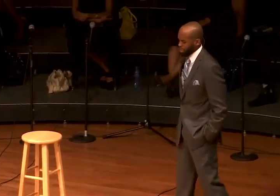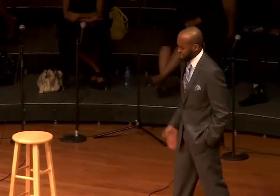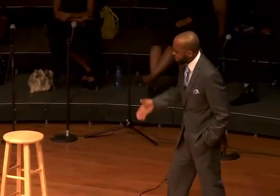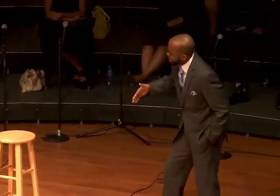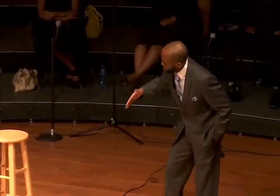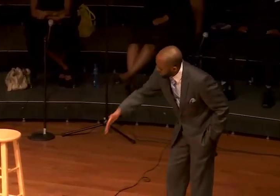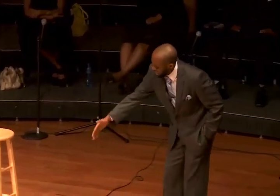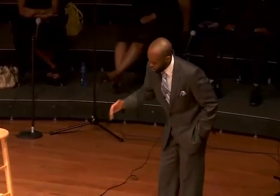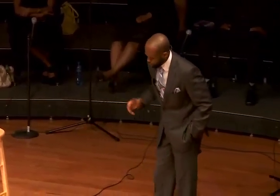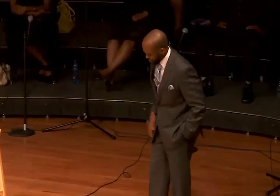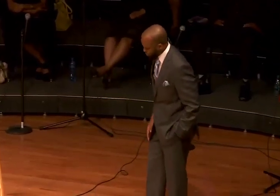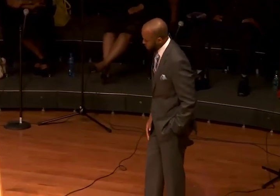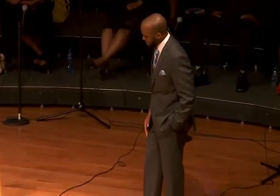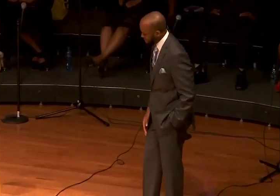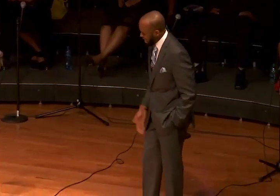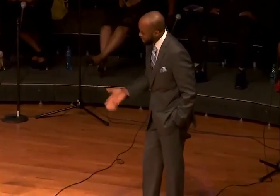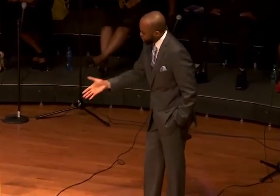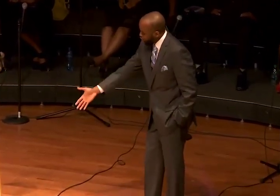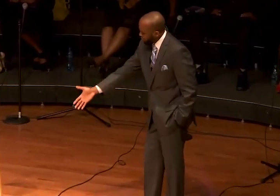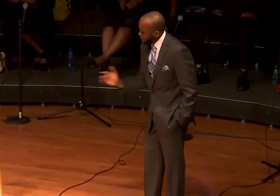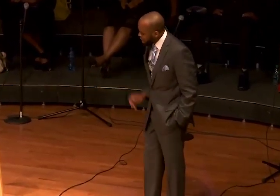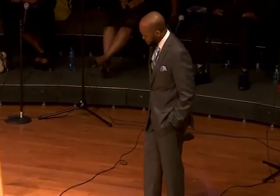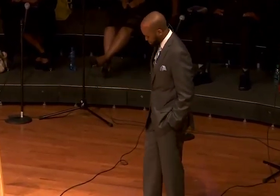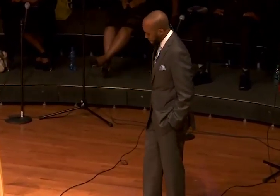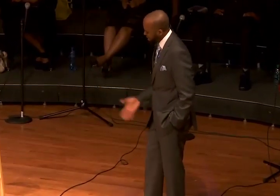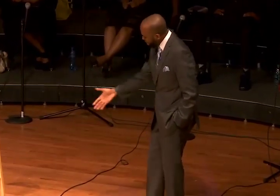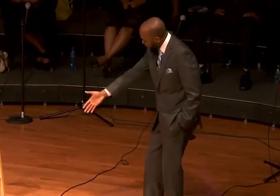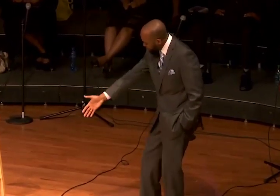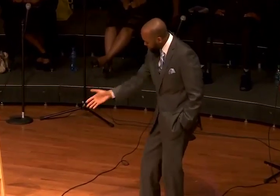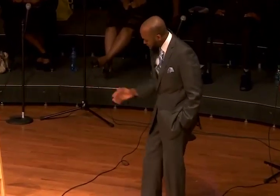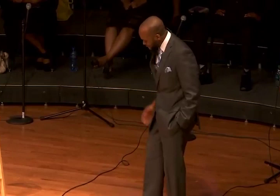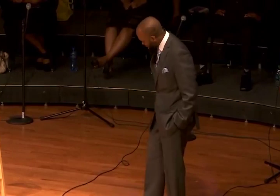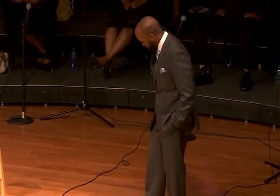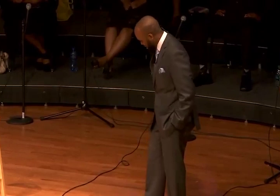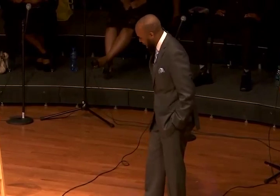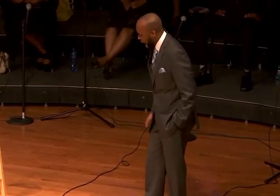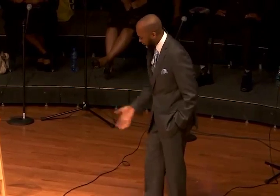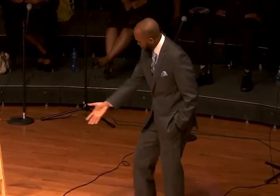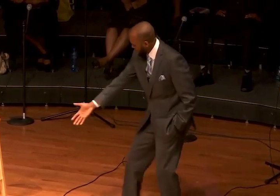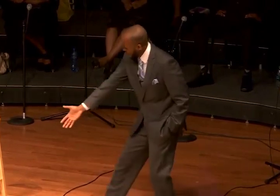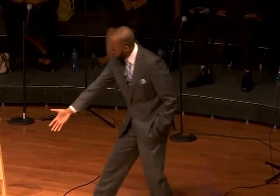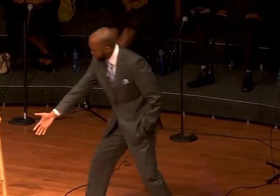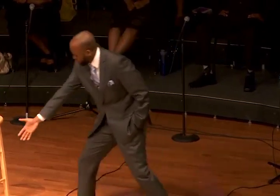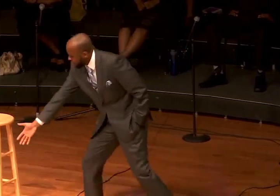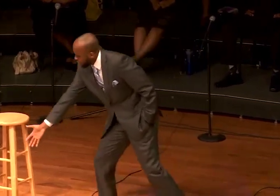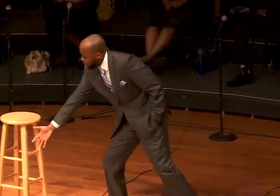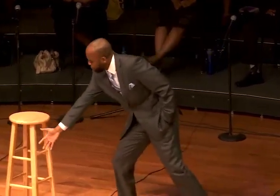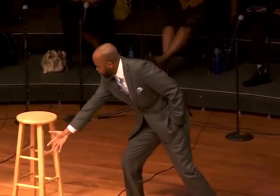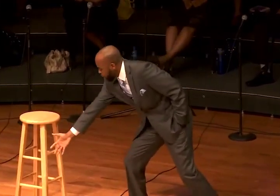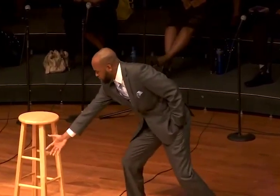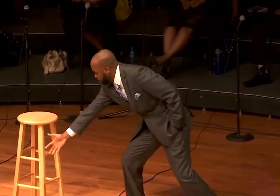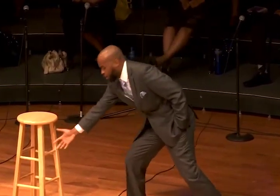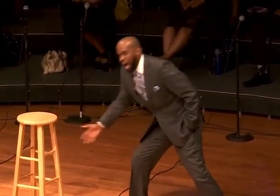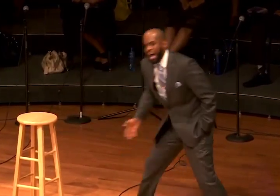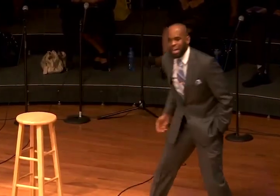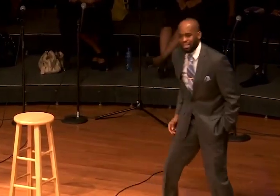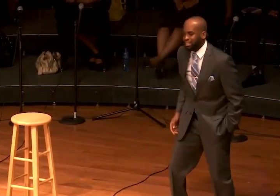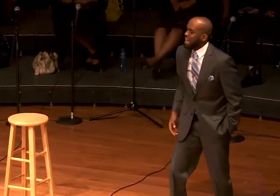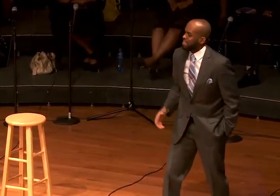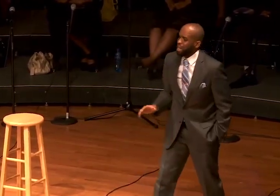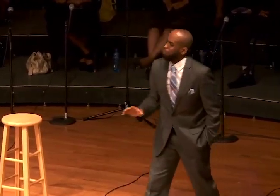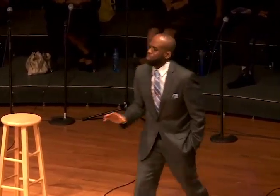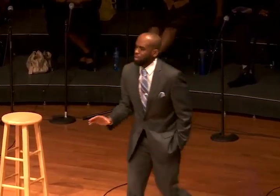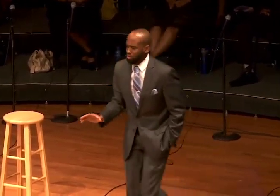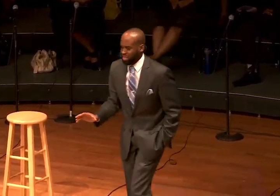and authority to stand over someone and say, yo, get up. In the name of Jesus, I command you, come forth and